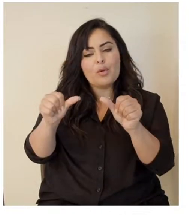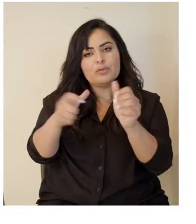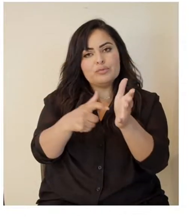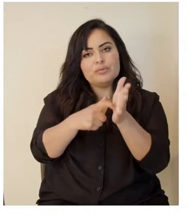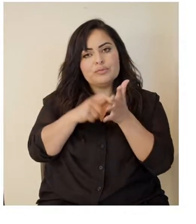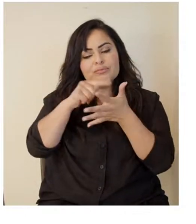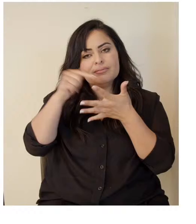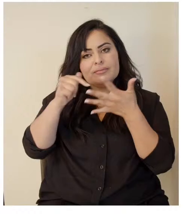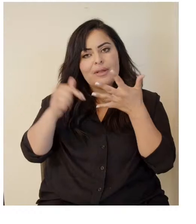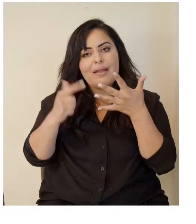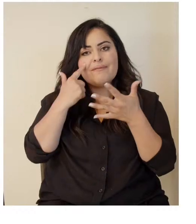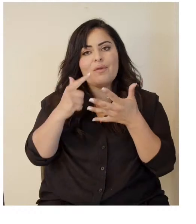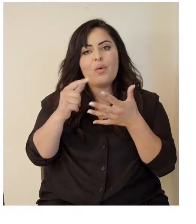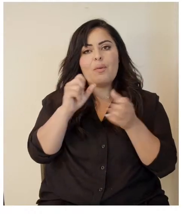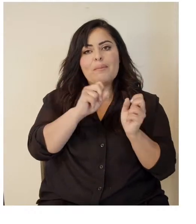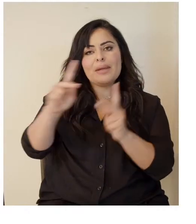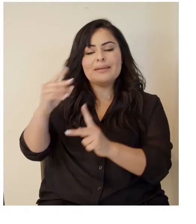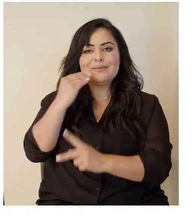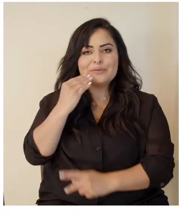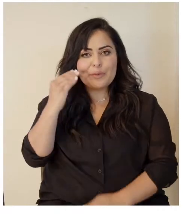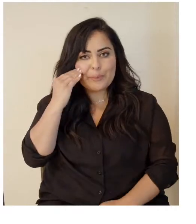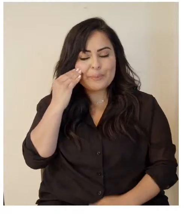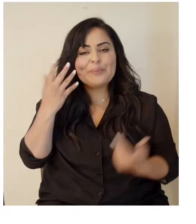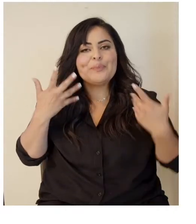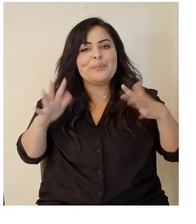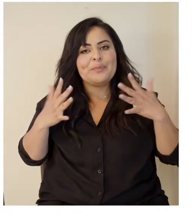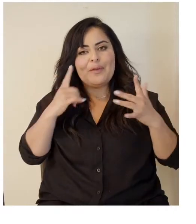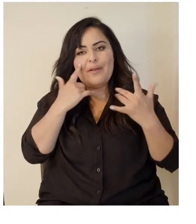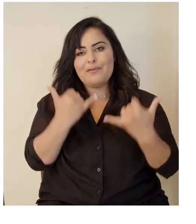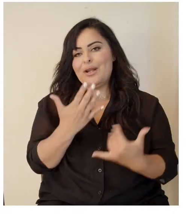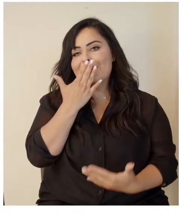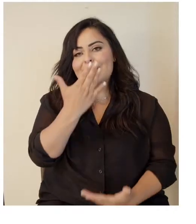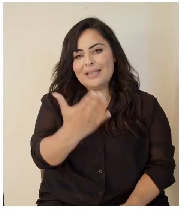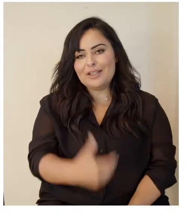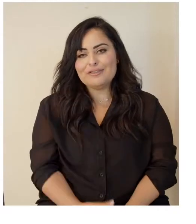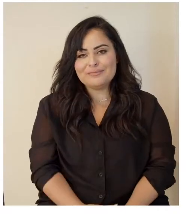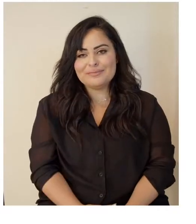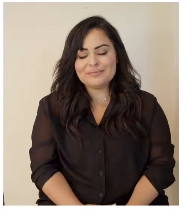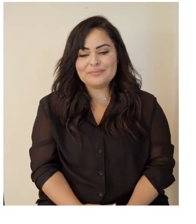repopulation. That's all I have for now. Thank you.